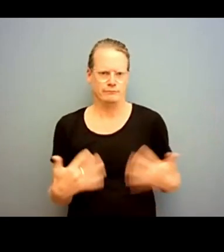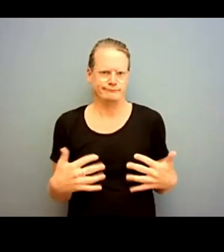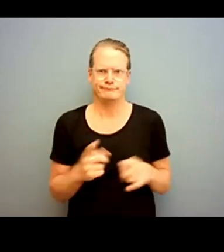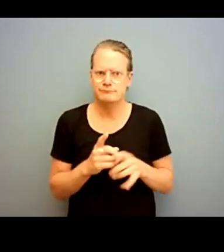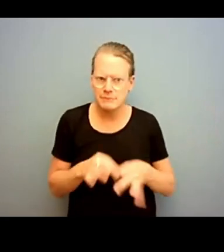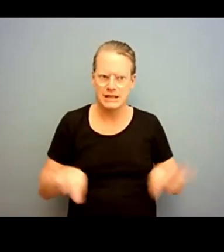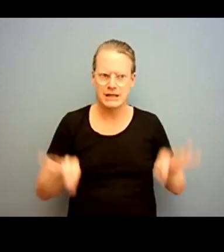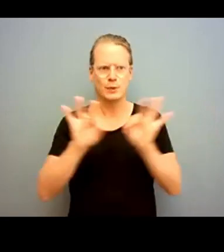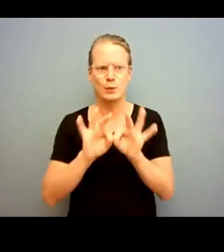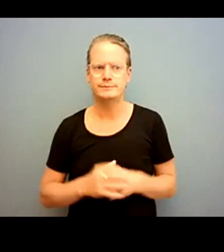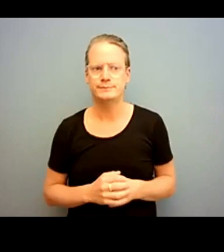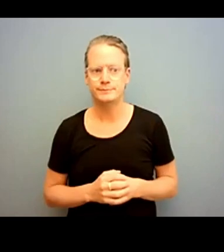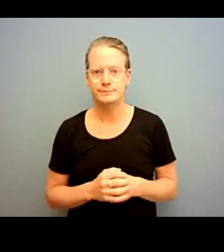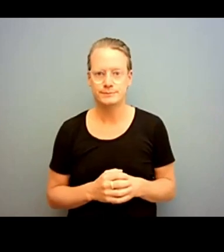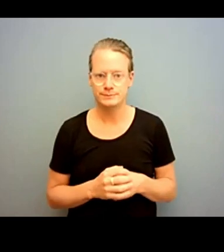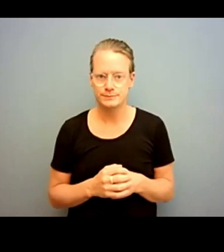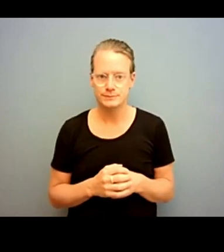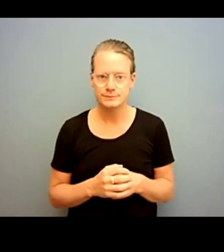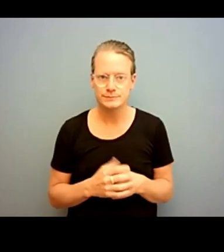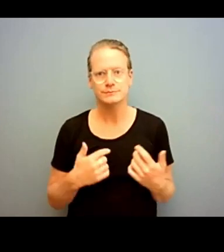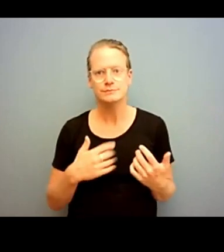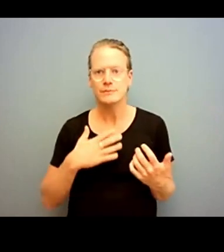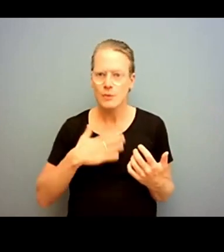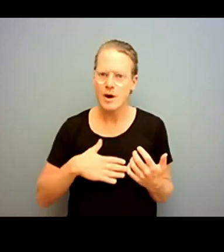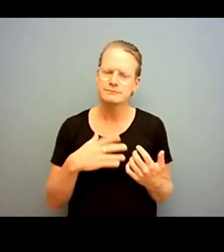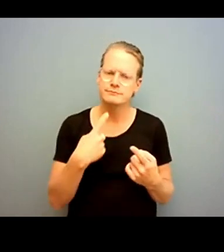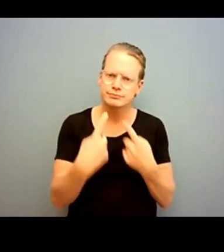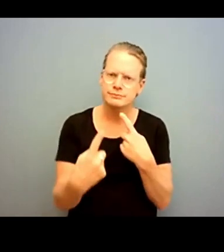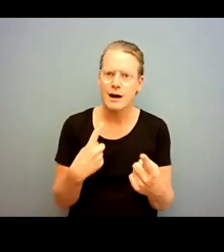to talk about its implications for the human rights